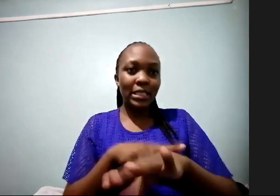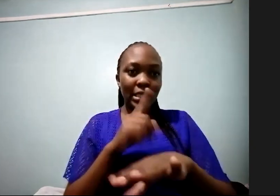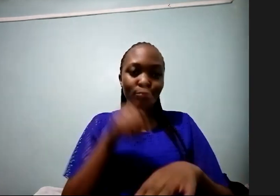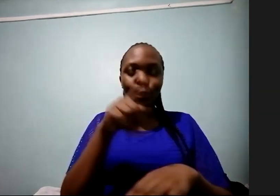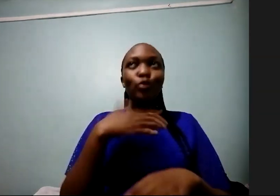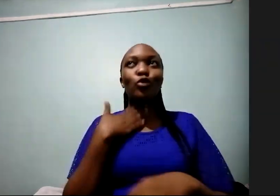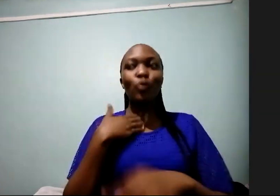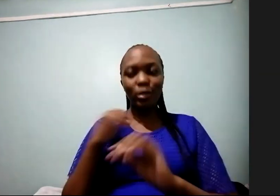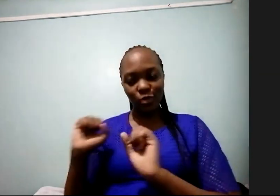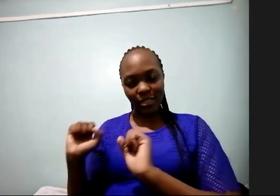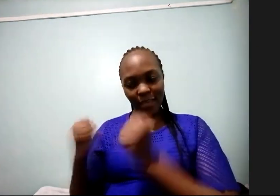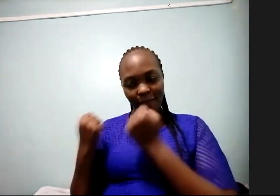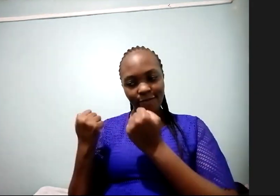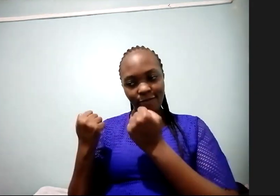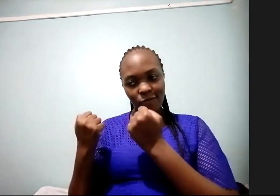money?